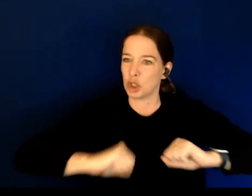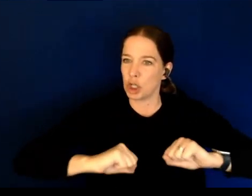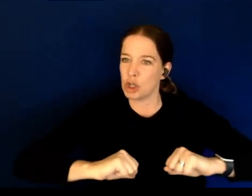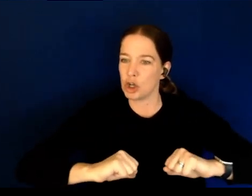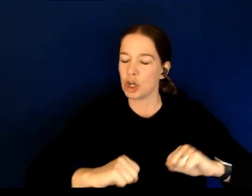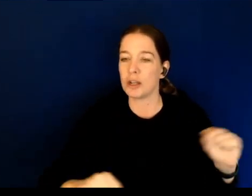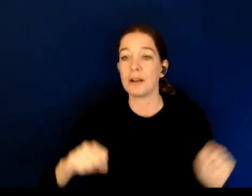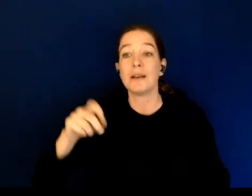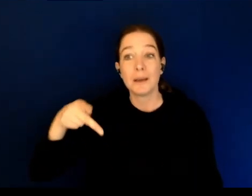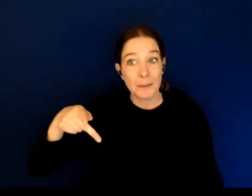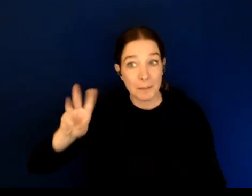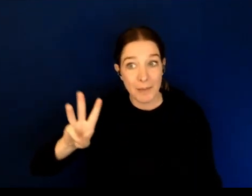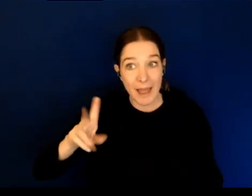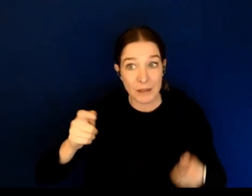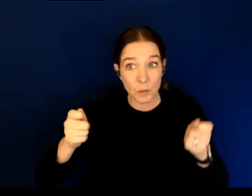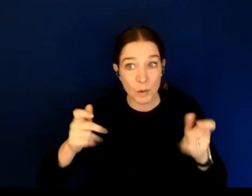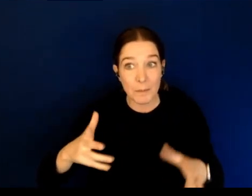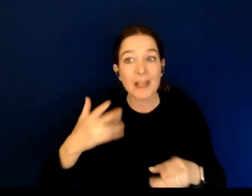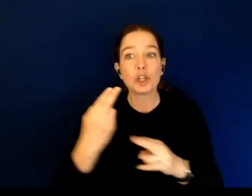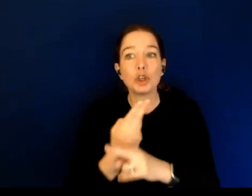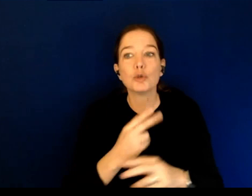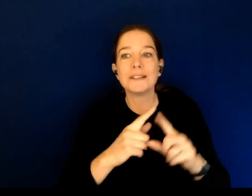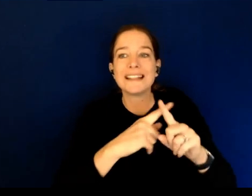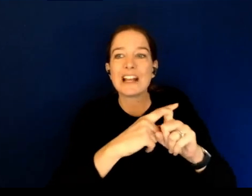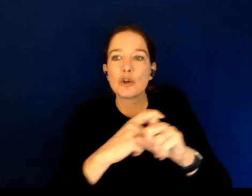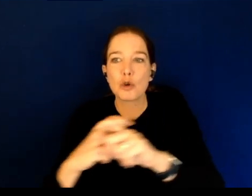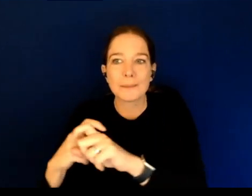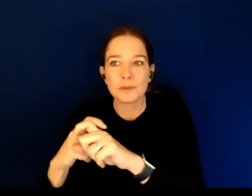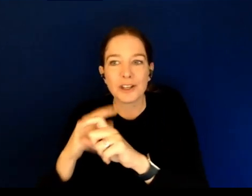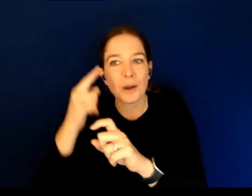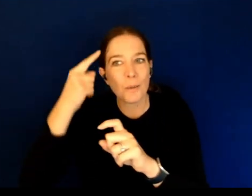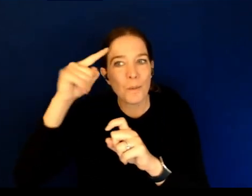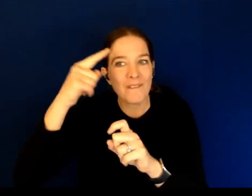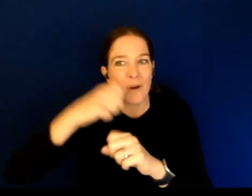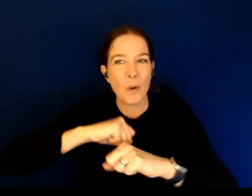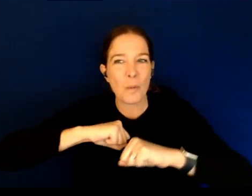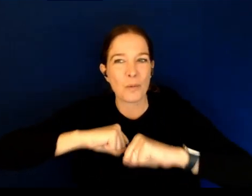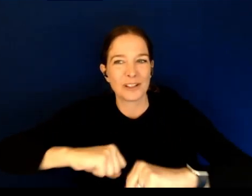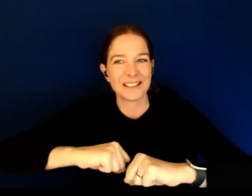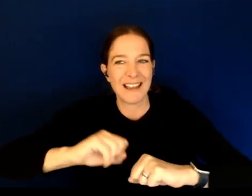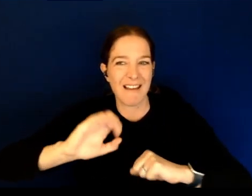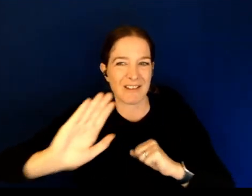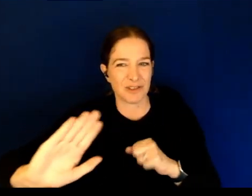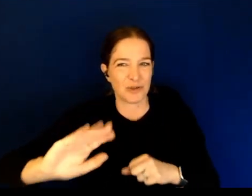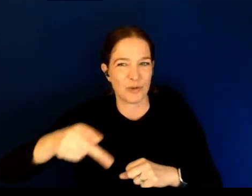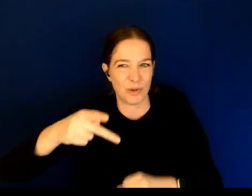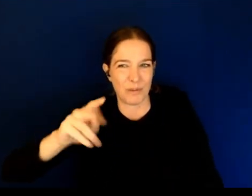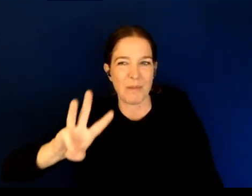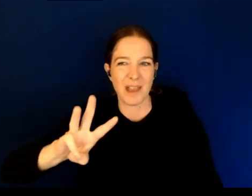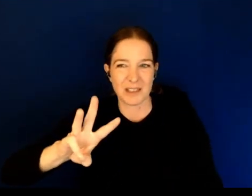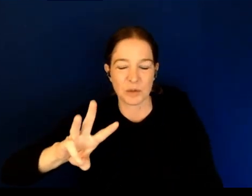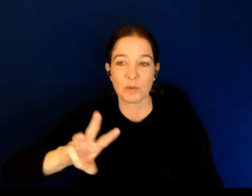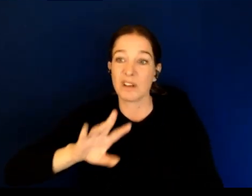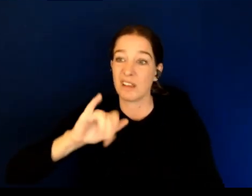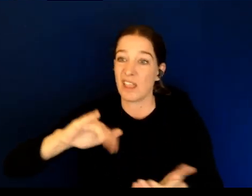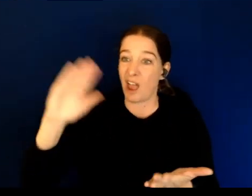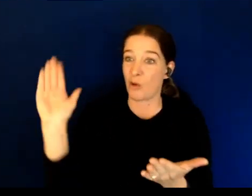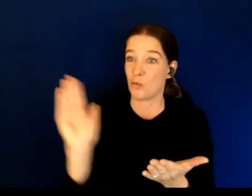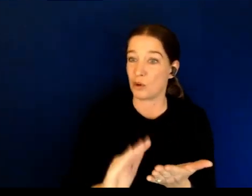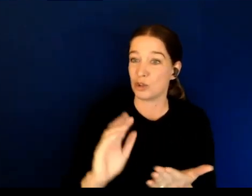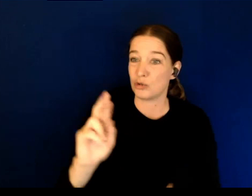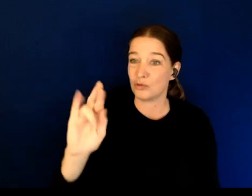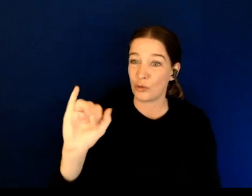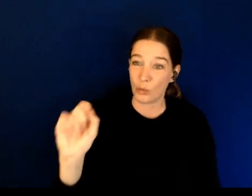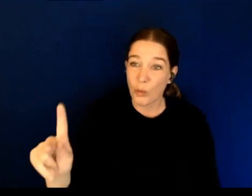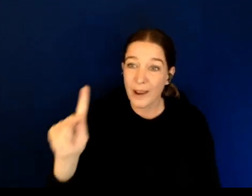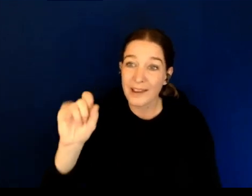Password managers use encryption to protect your passwords. They also alert you of security breaches and prompt